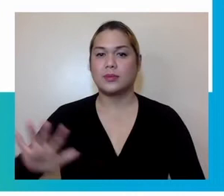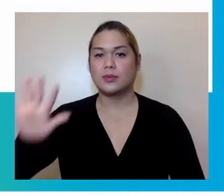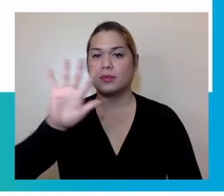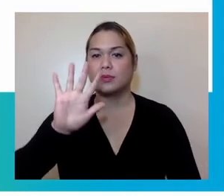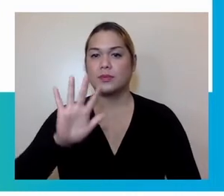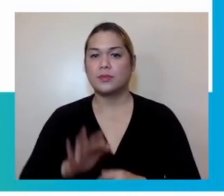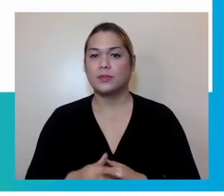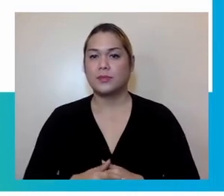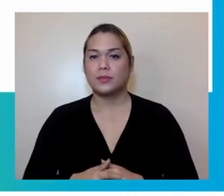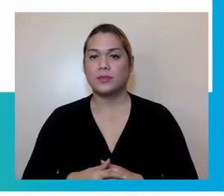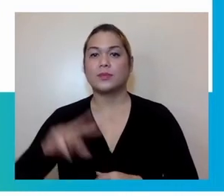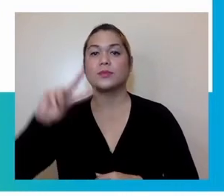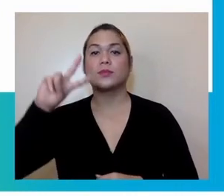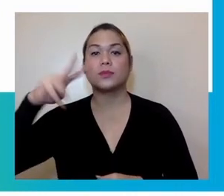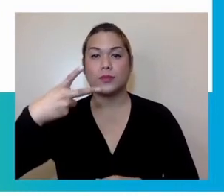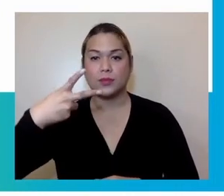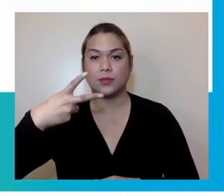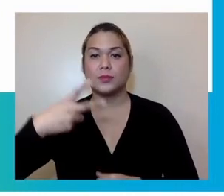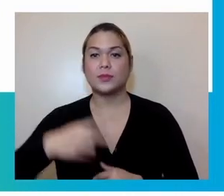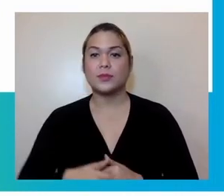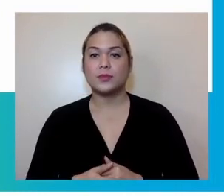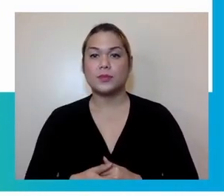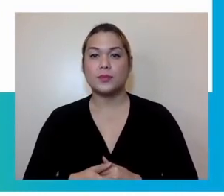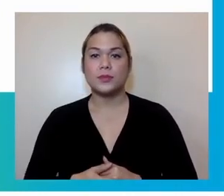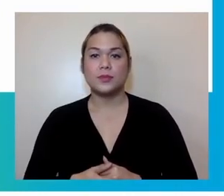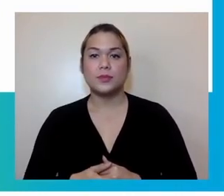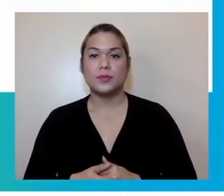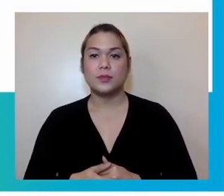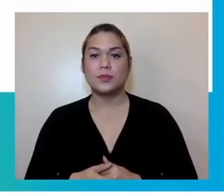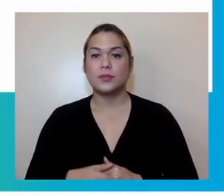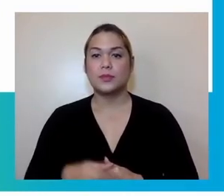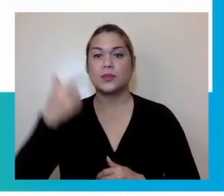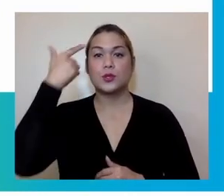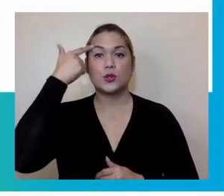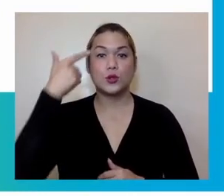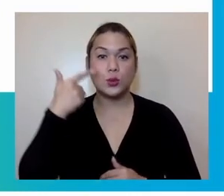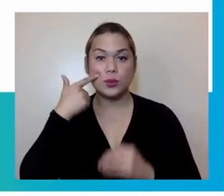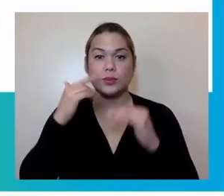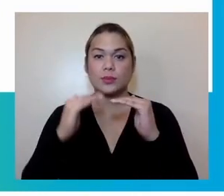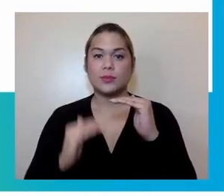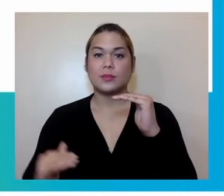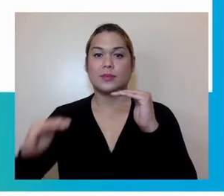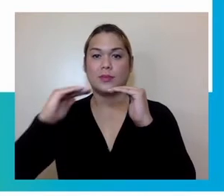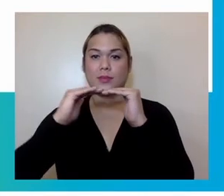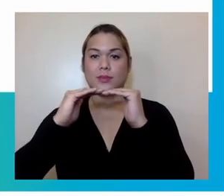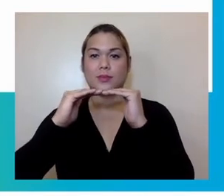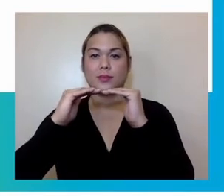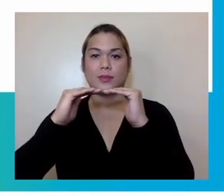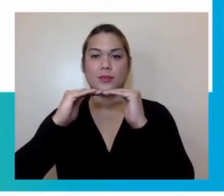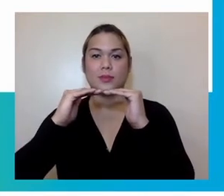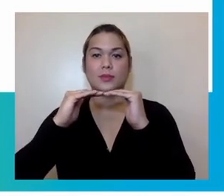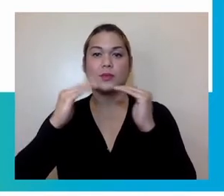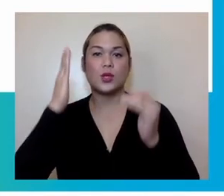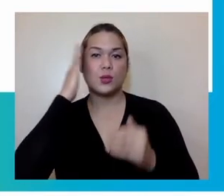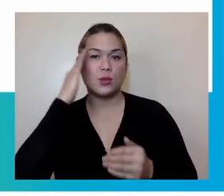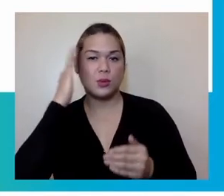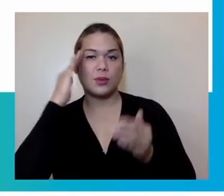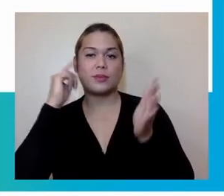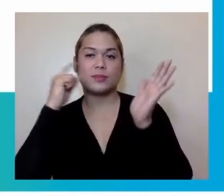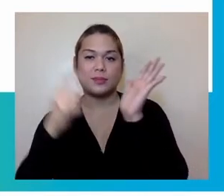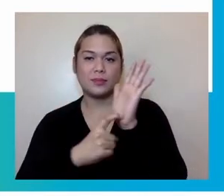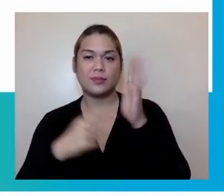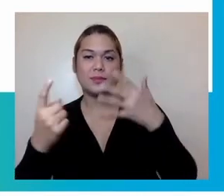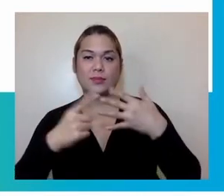equality. Please take note that the 3 lowest ranking countries in the index are Pakistan, Bangladesh,